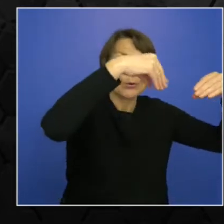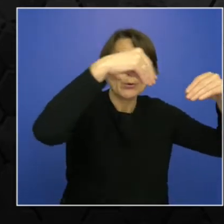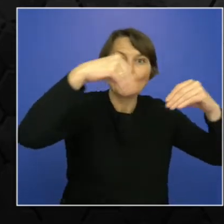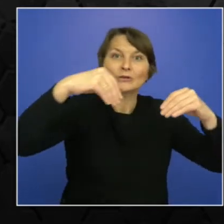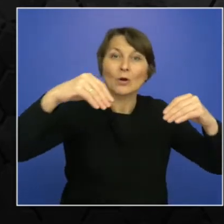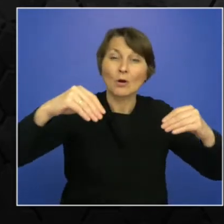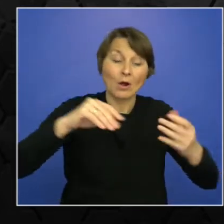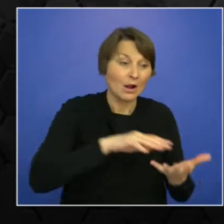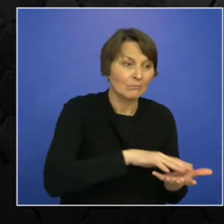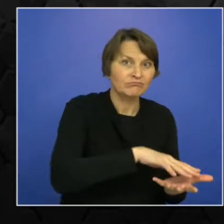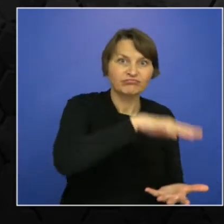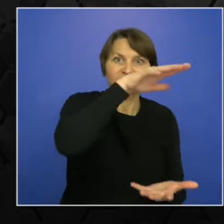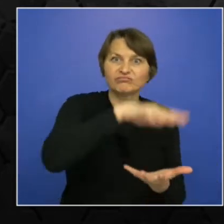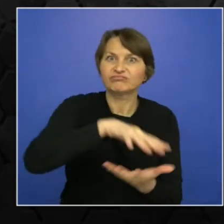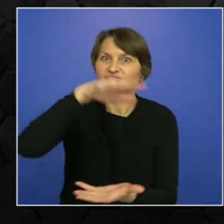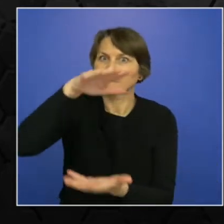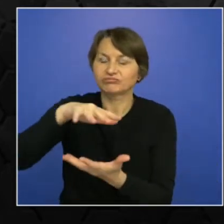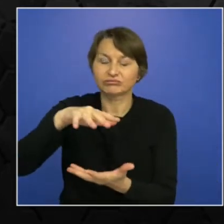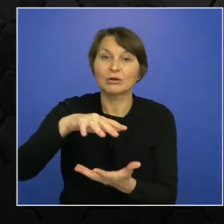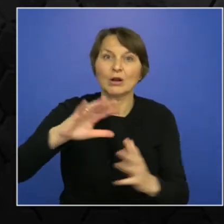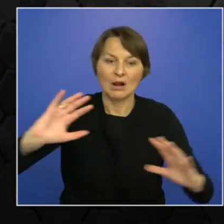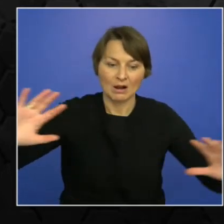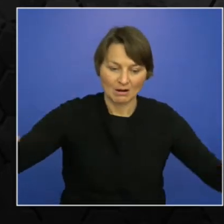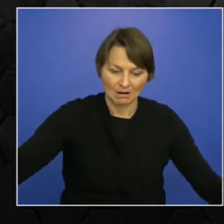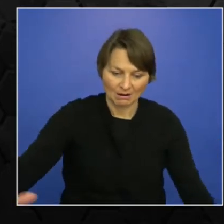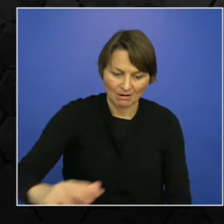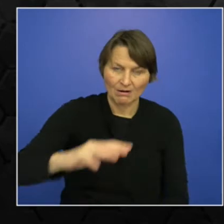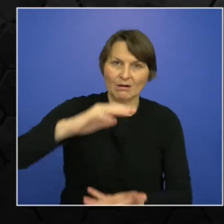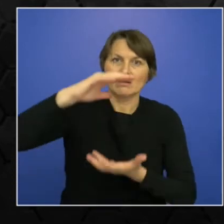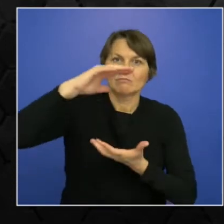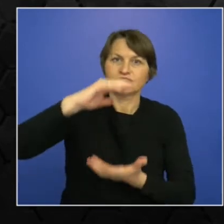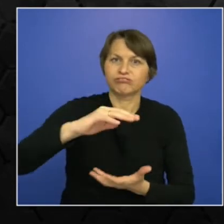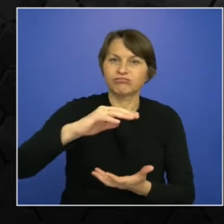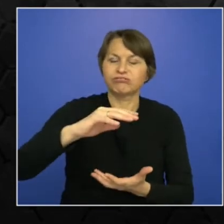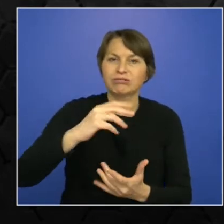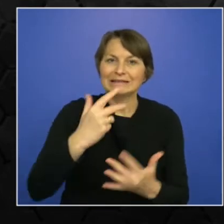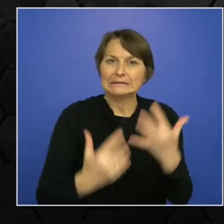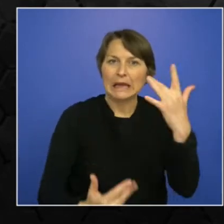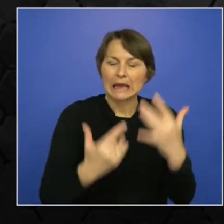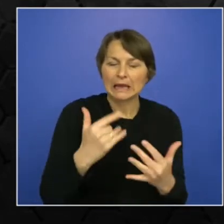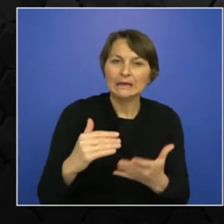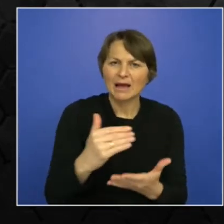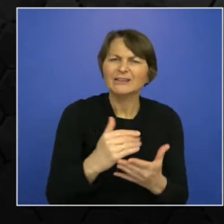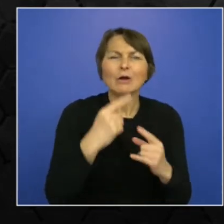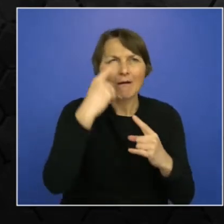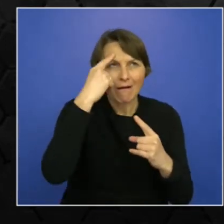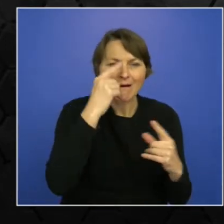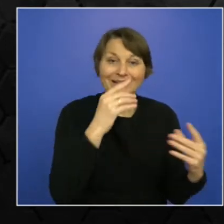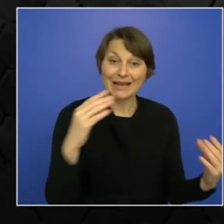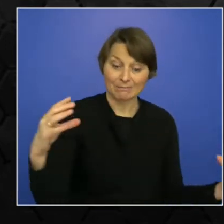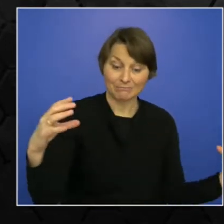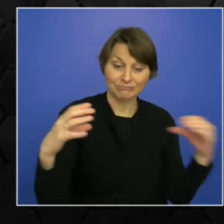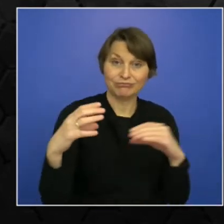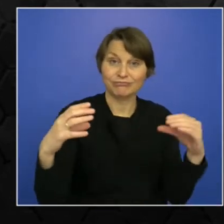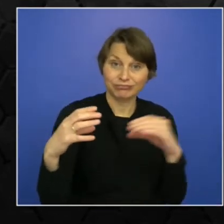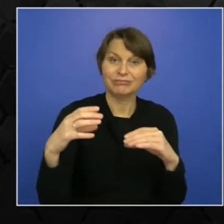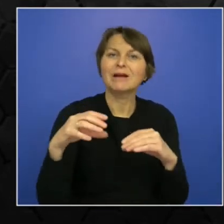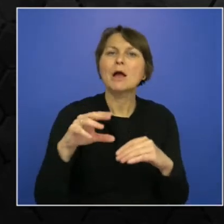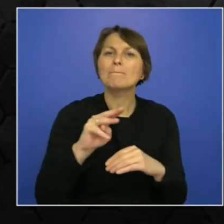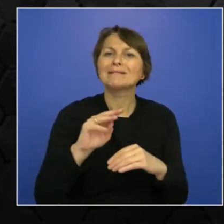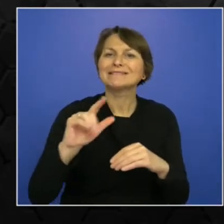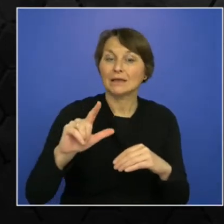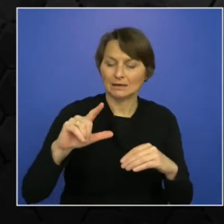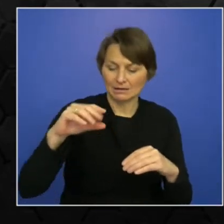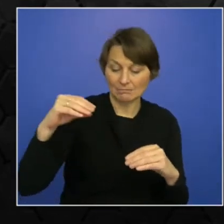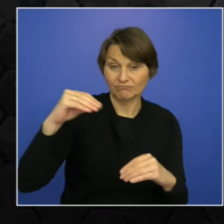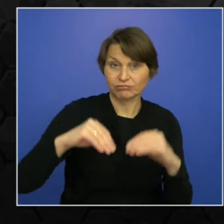to train machine learning models that can make predictions based on the relationship they find in the data. For example, suppose